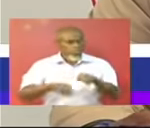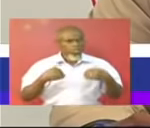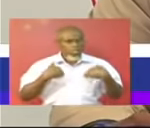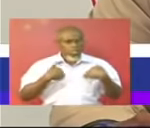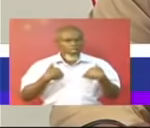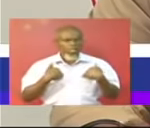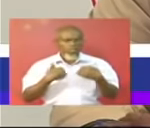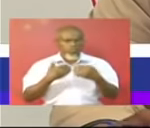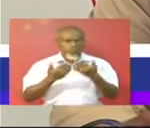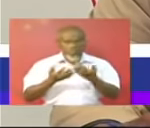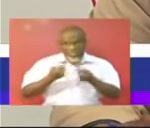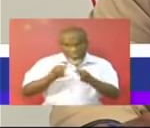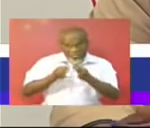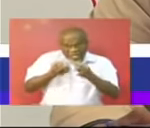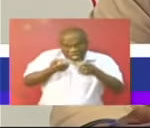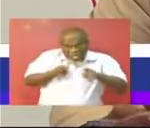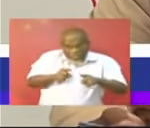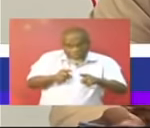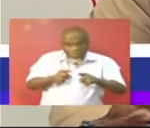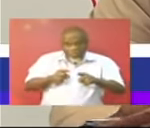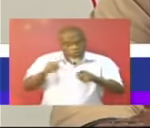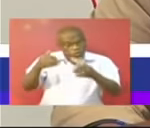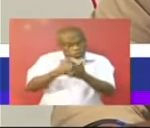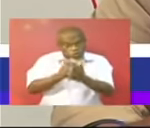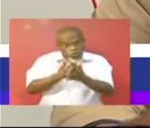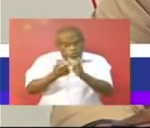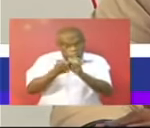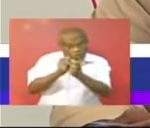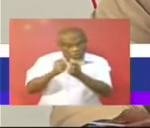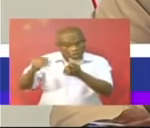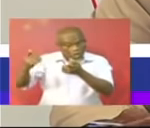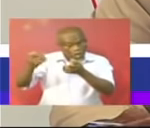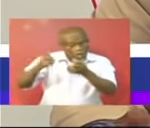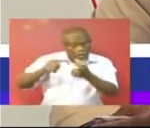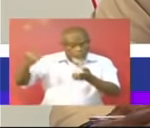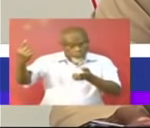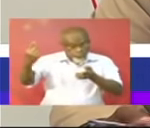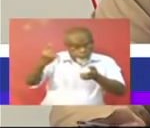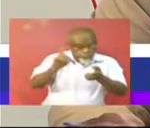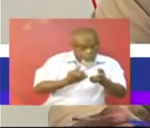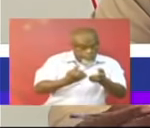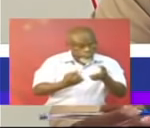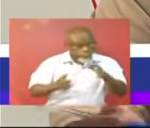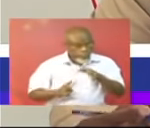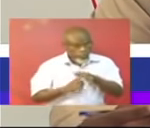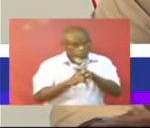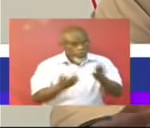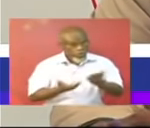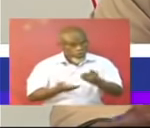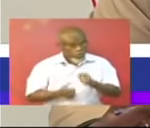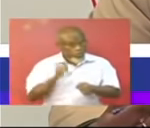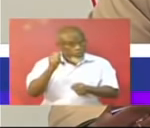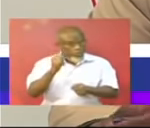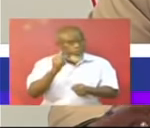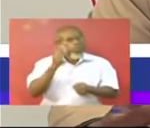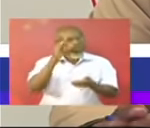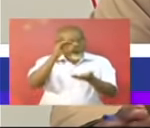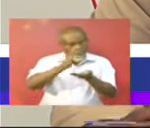of virus if a new variant is introduced. So with that, I'm going to go into